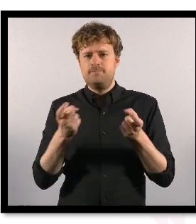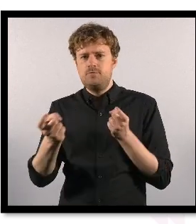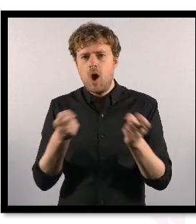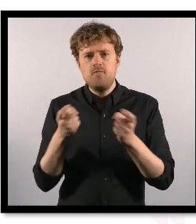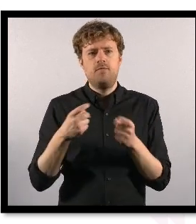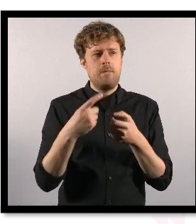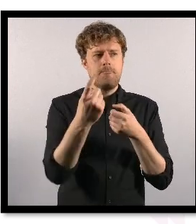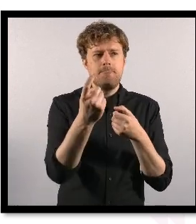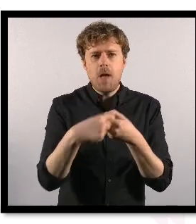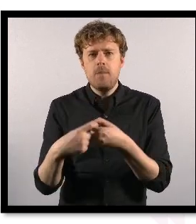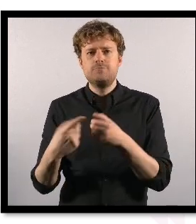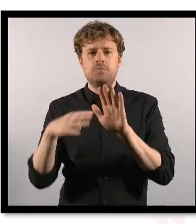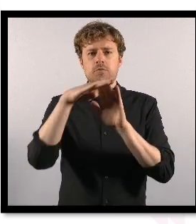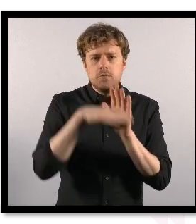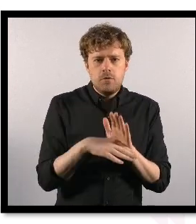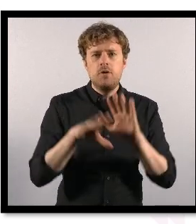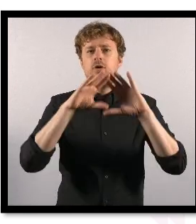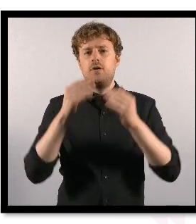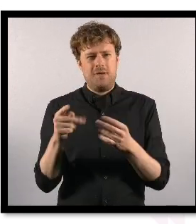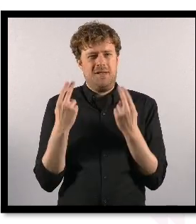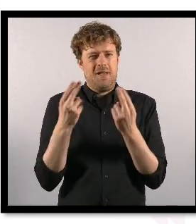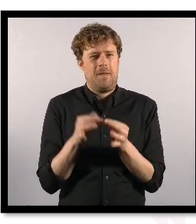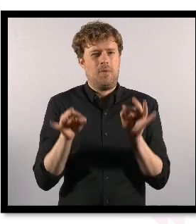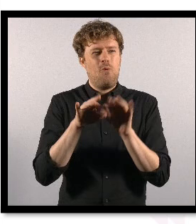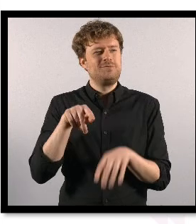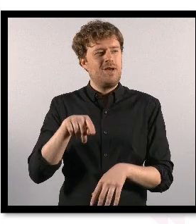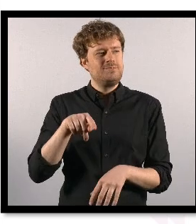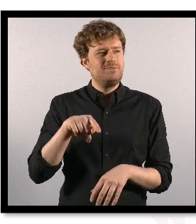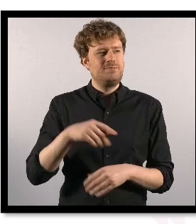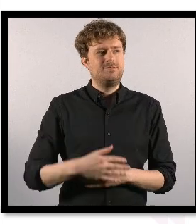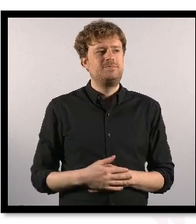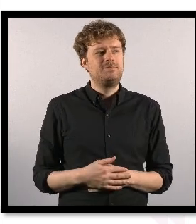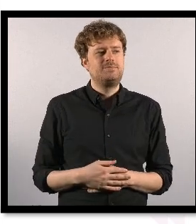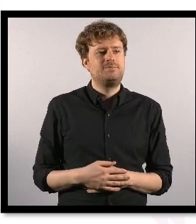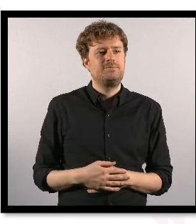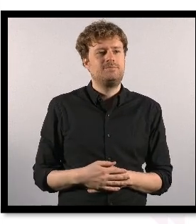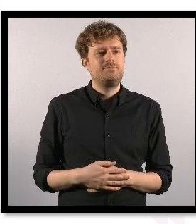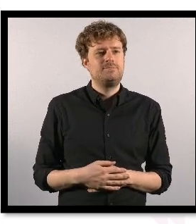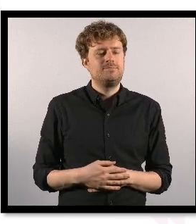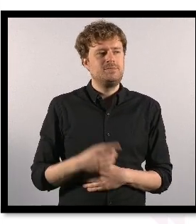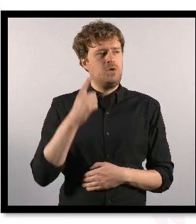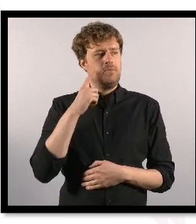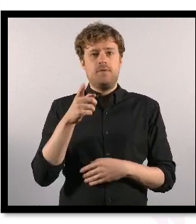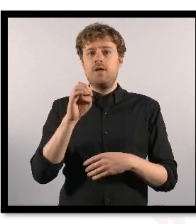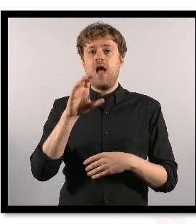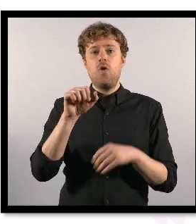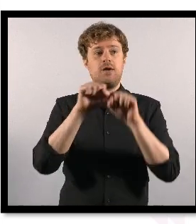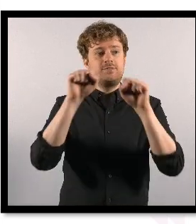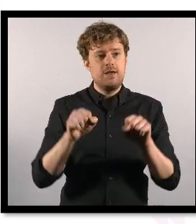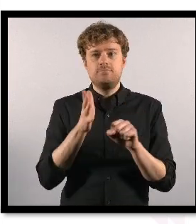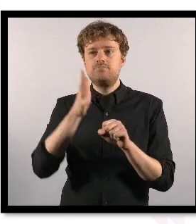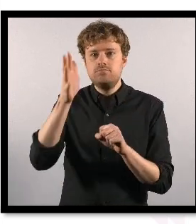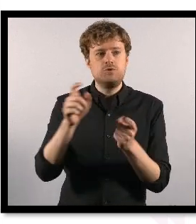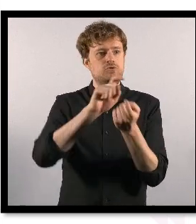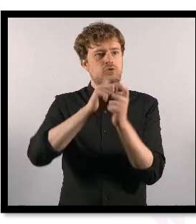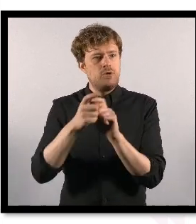don't remember ever seeing this slide at that moment in time, but there it was. Amazing to see that that was like the origin. And so when I was talking to both of you and we were